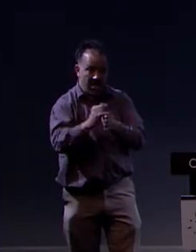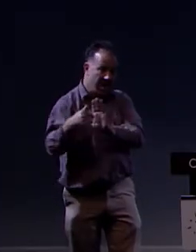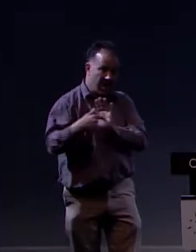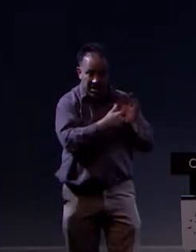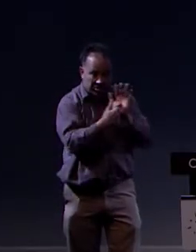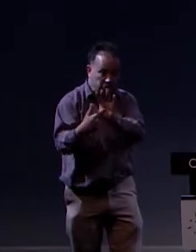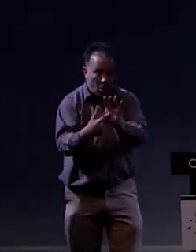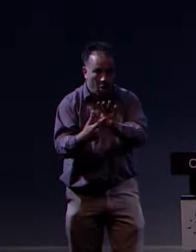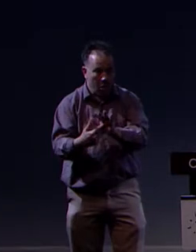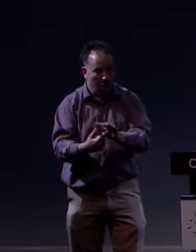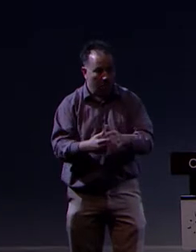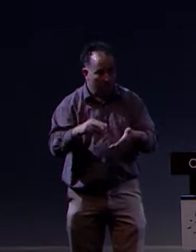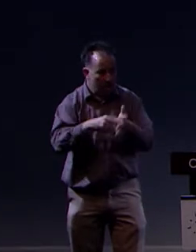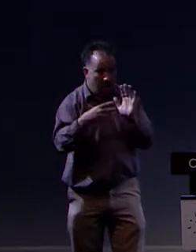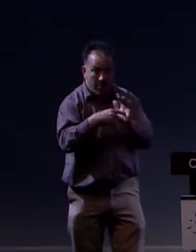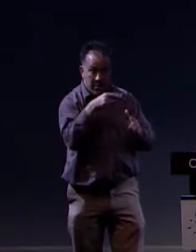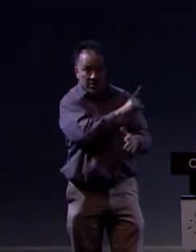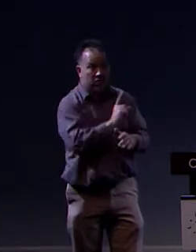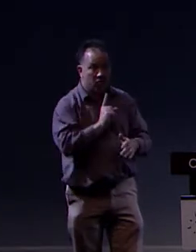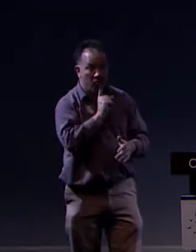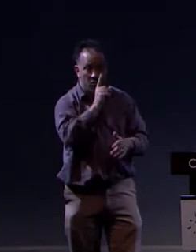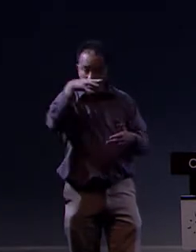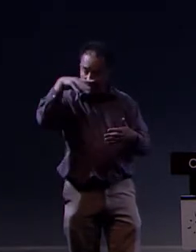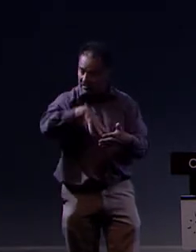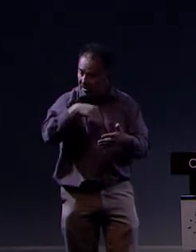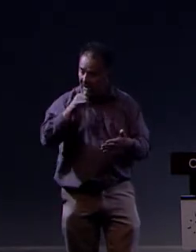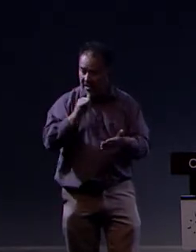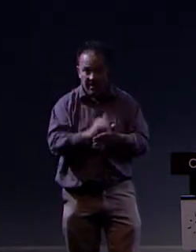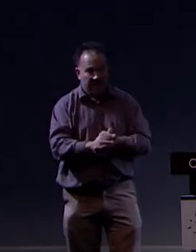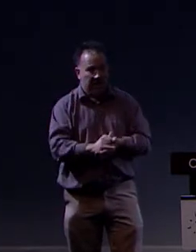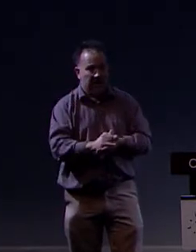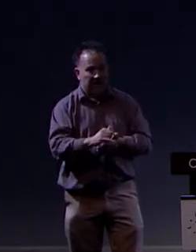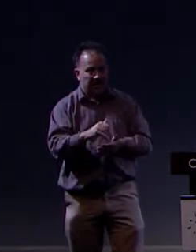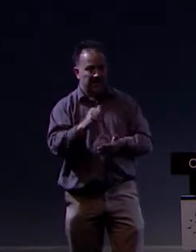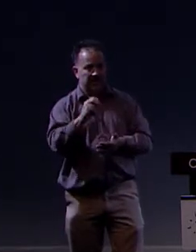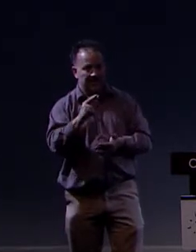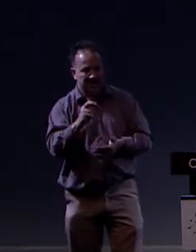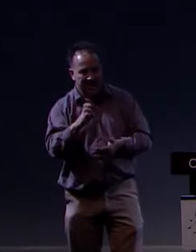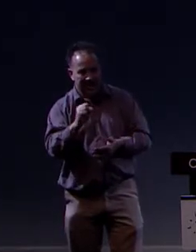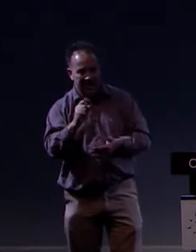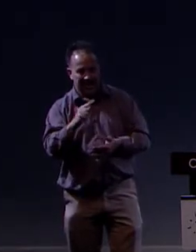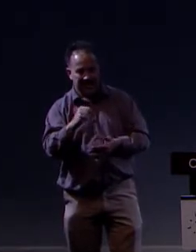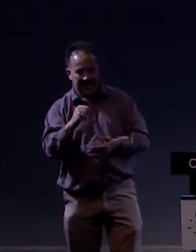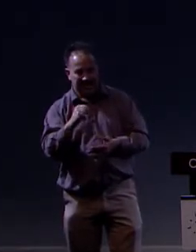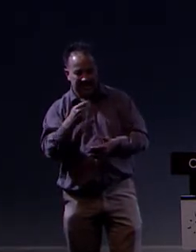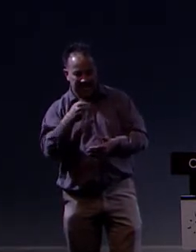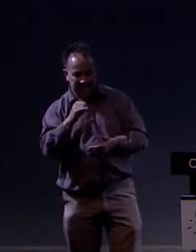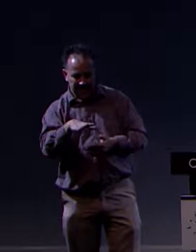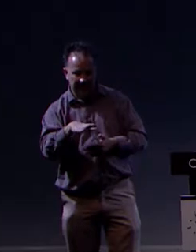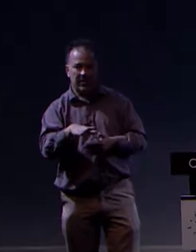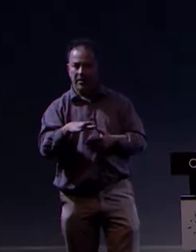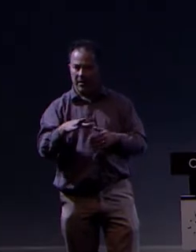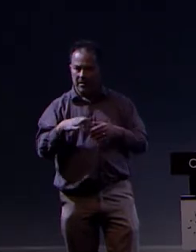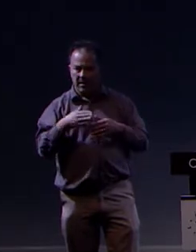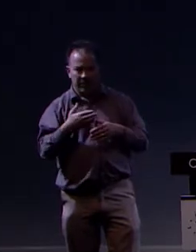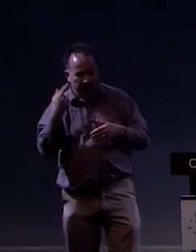that, and I mean, this is a real study, that there's an anesthetic aspect of these devices that we use.